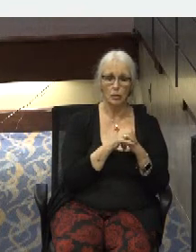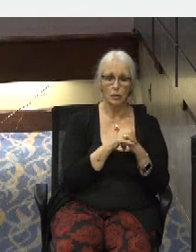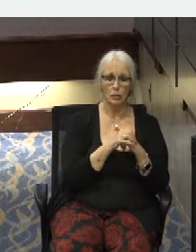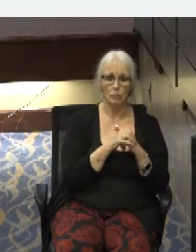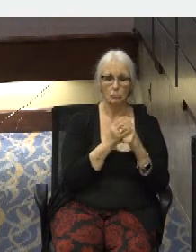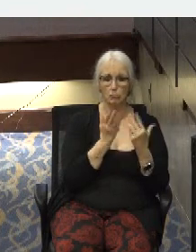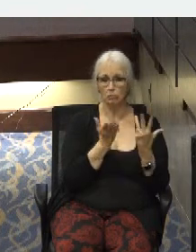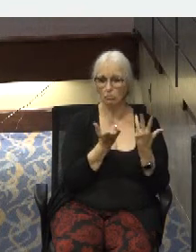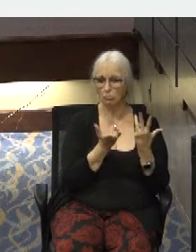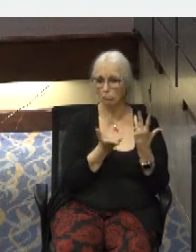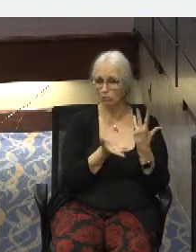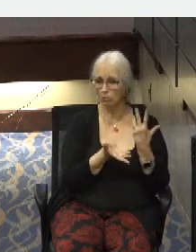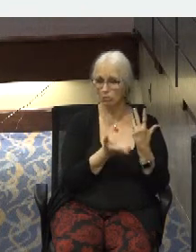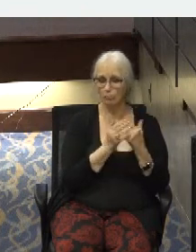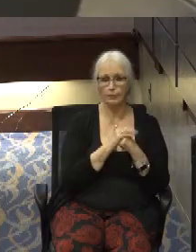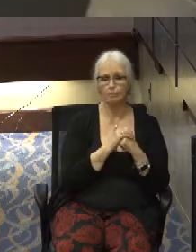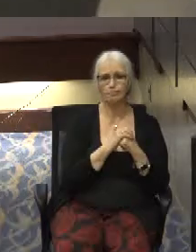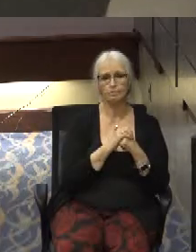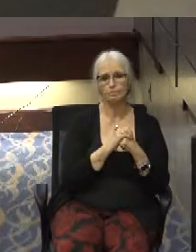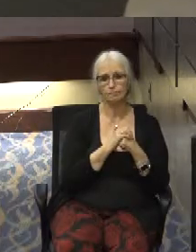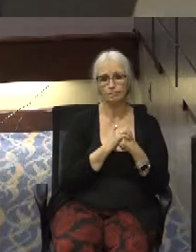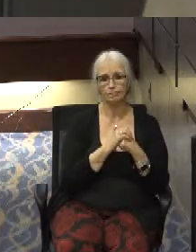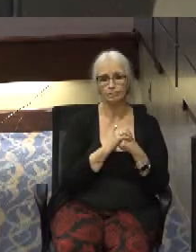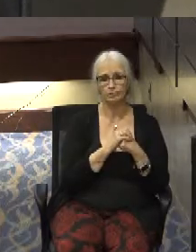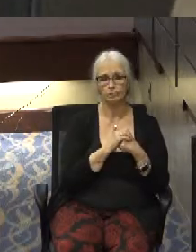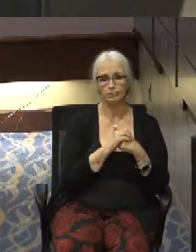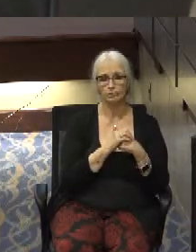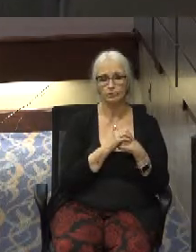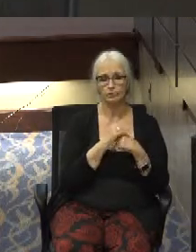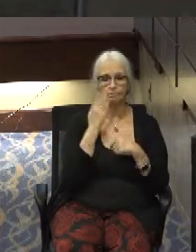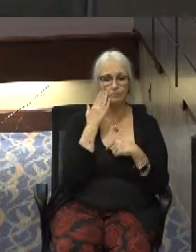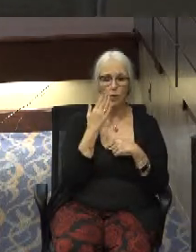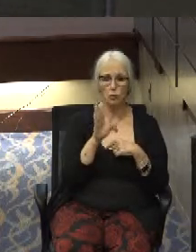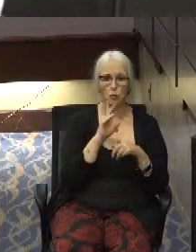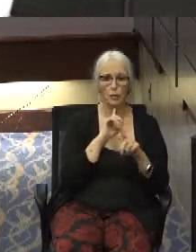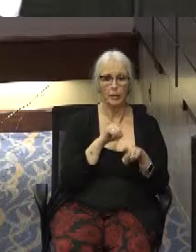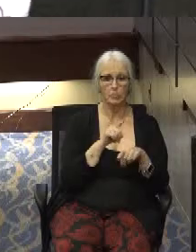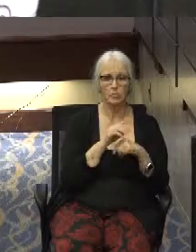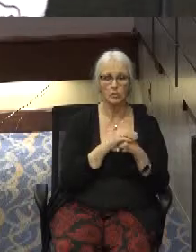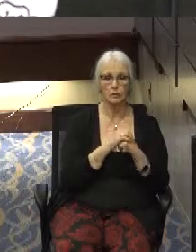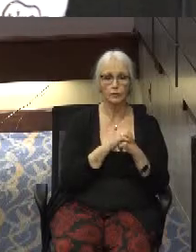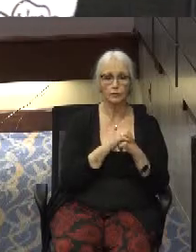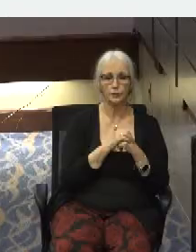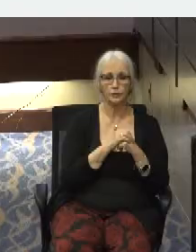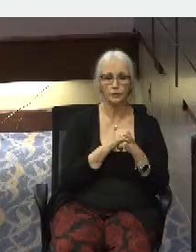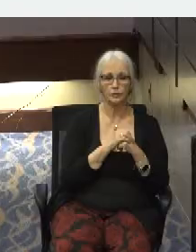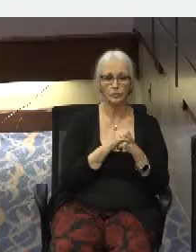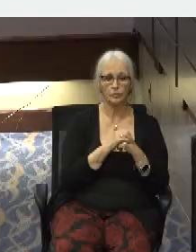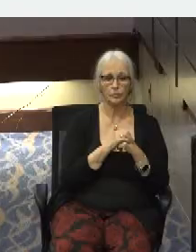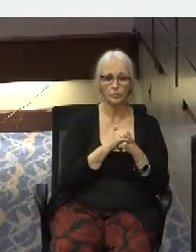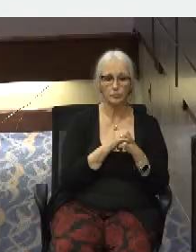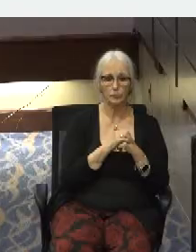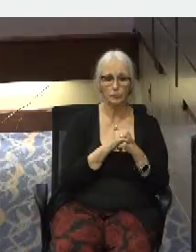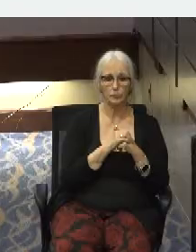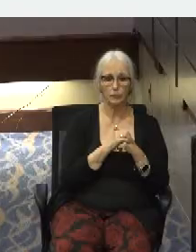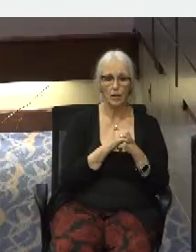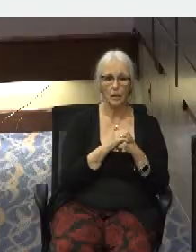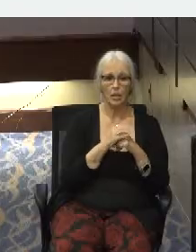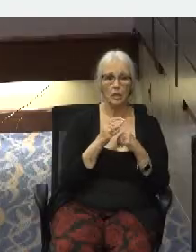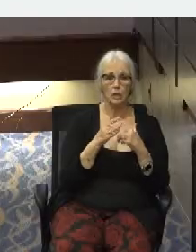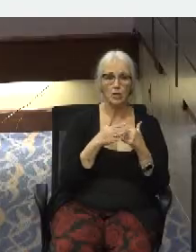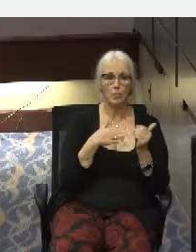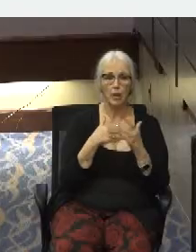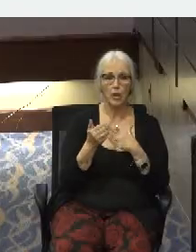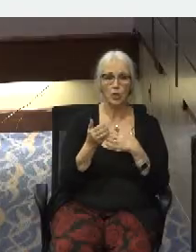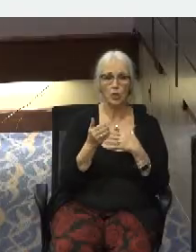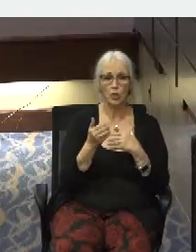same facility. I don't know the answer to that, I'm sorry. Okay. It doesn't matter, thank you. I was